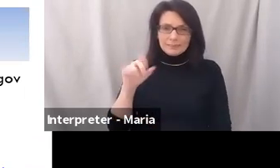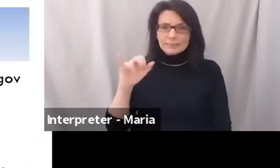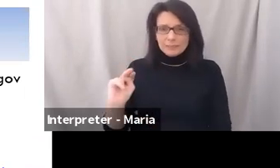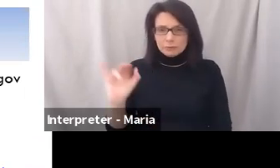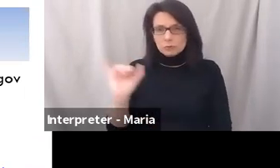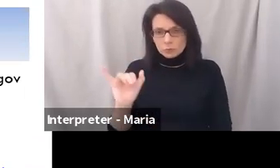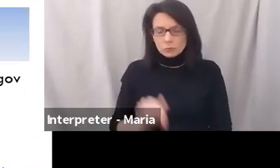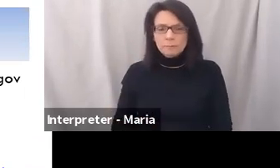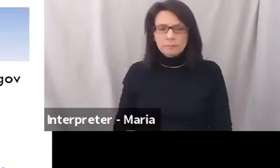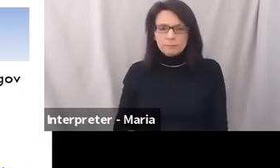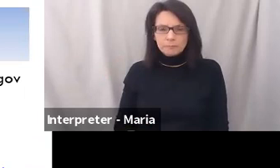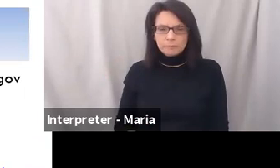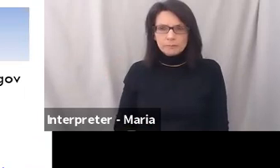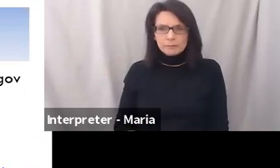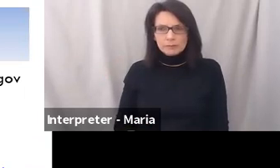with that,